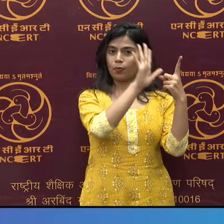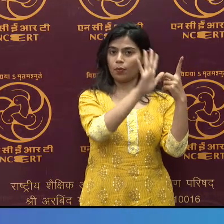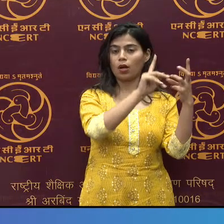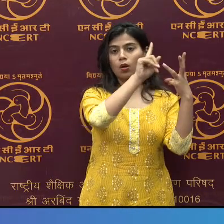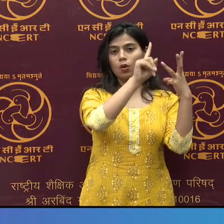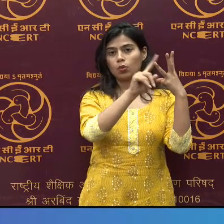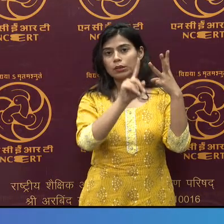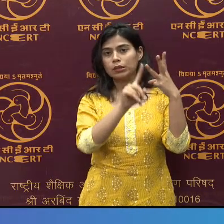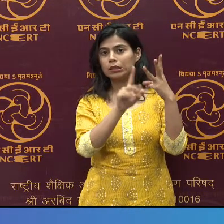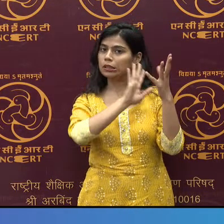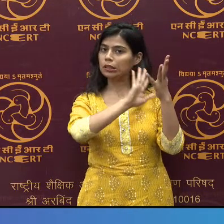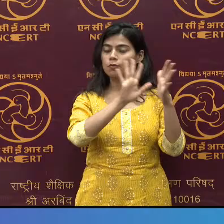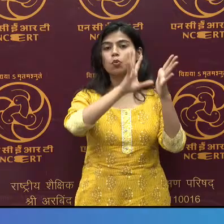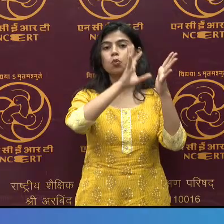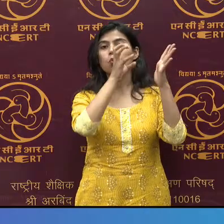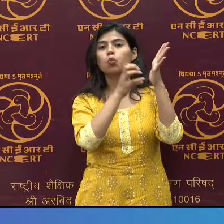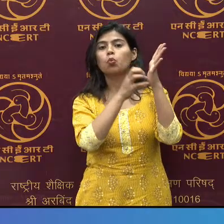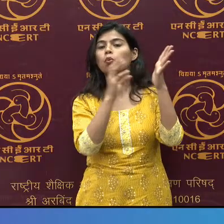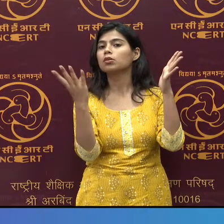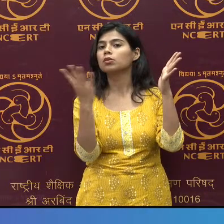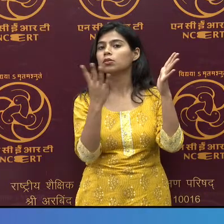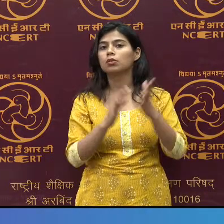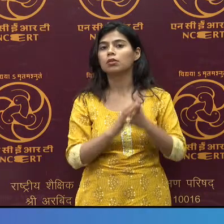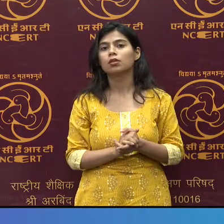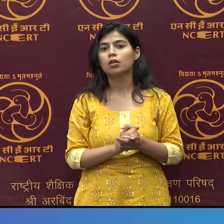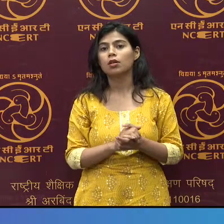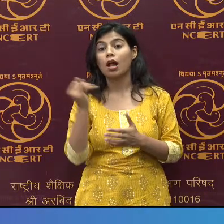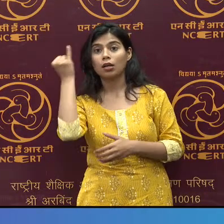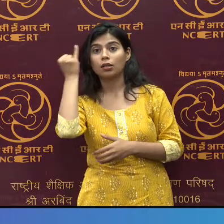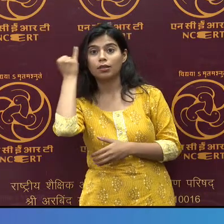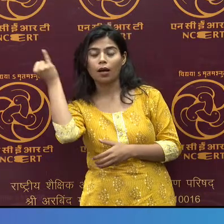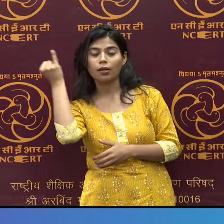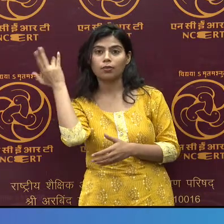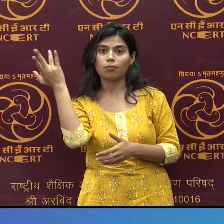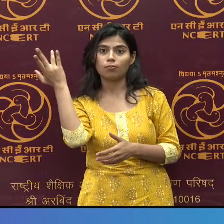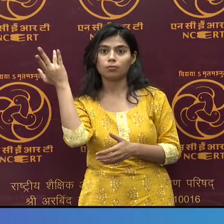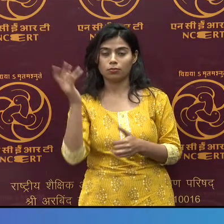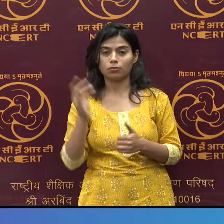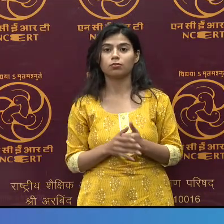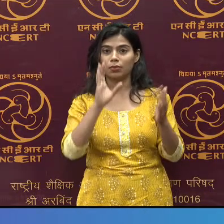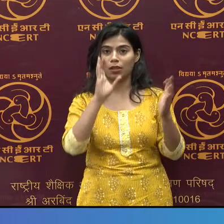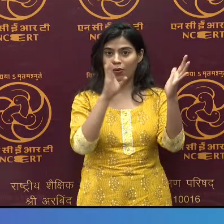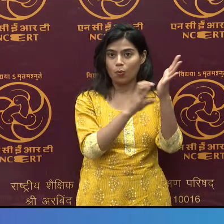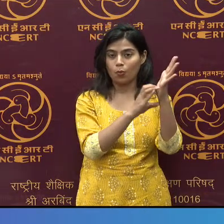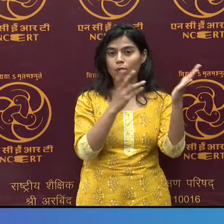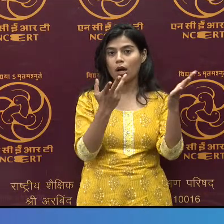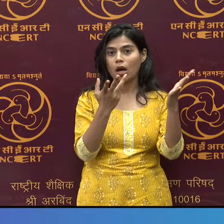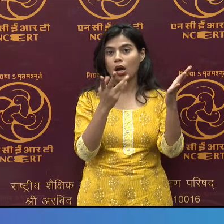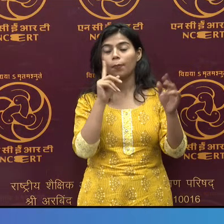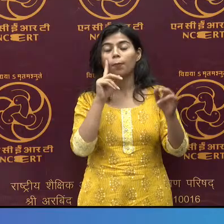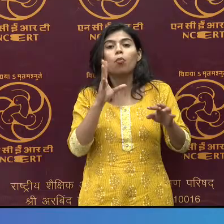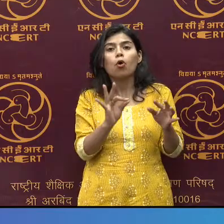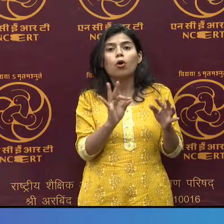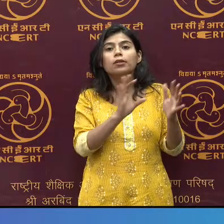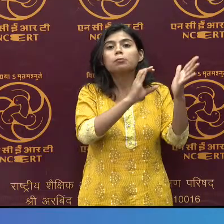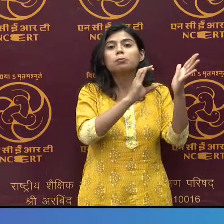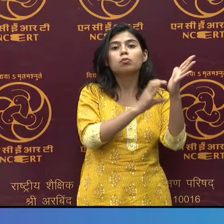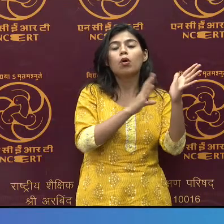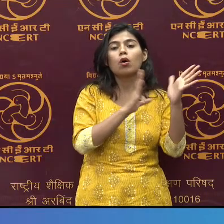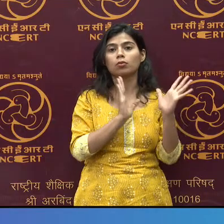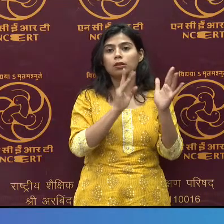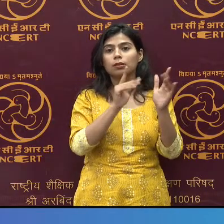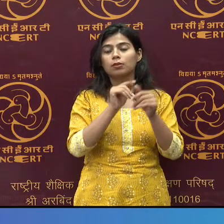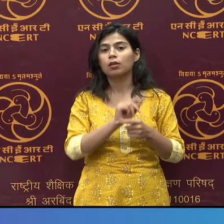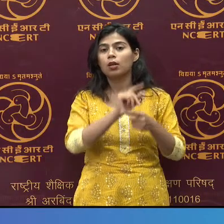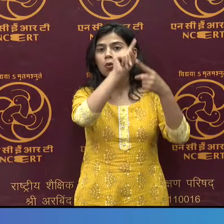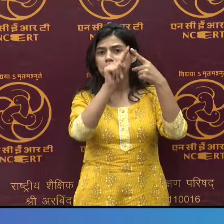4, usually what do? We leave the reader with an idea. Right. In an action point which they might need to follow or